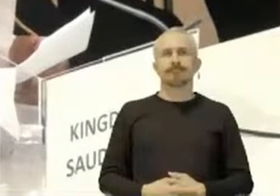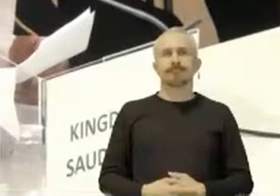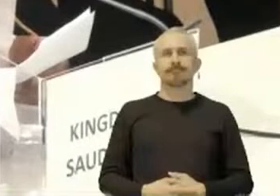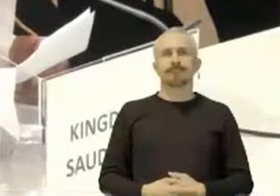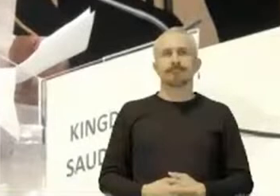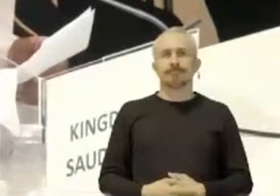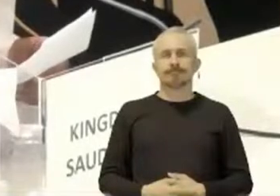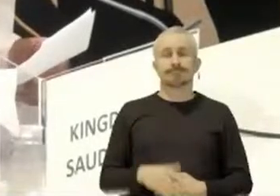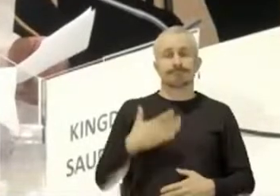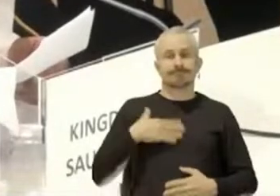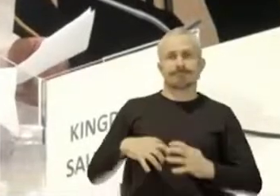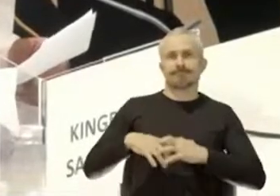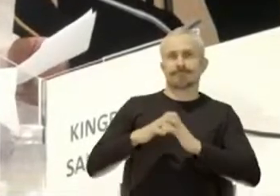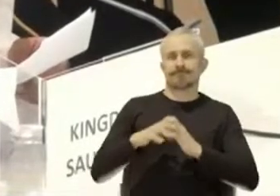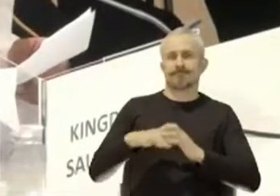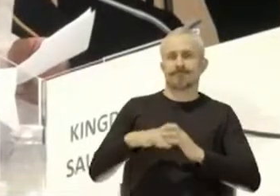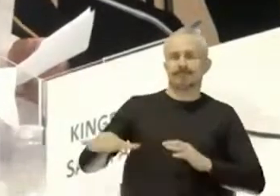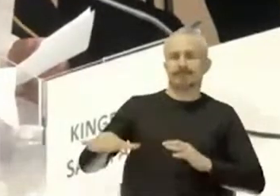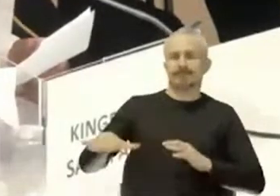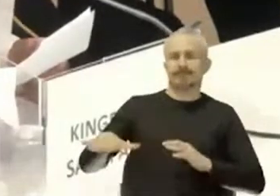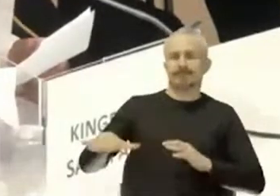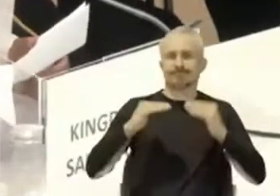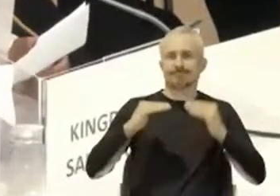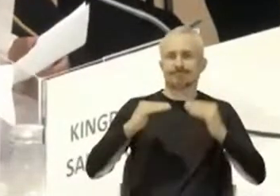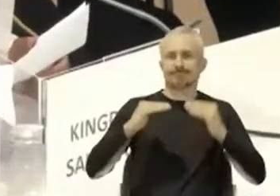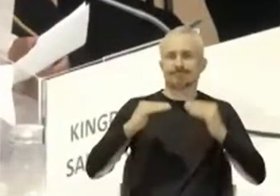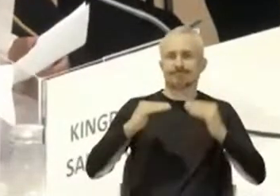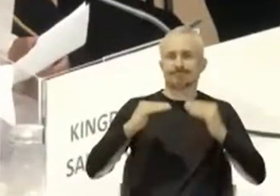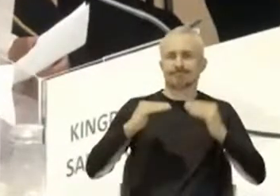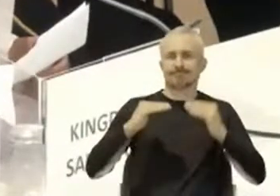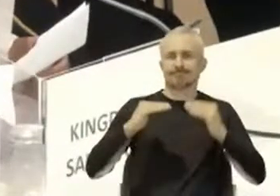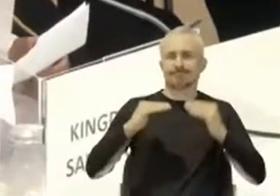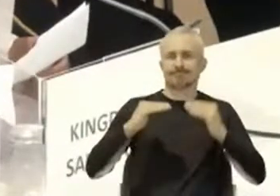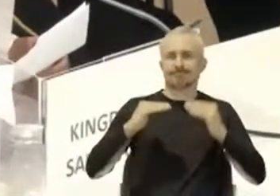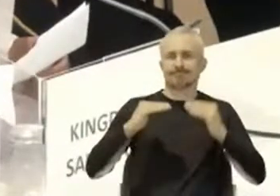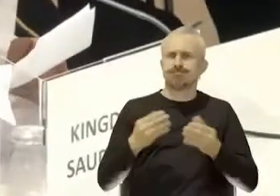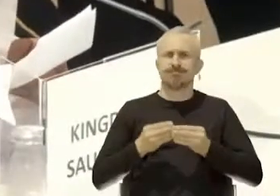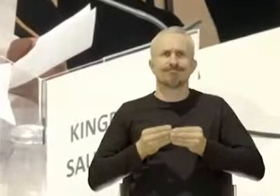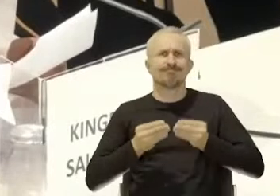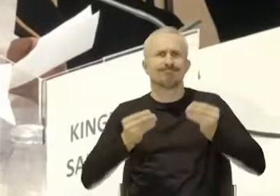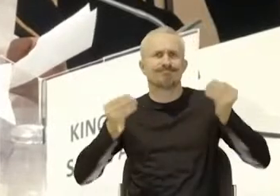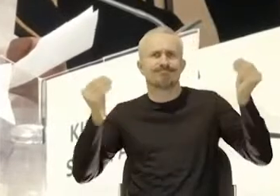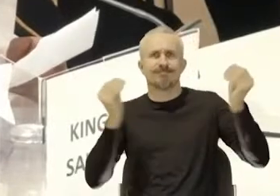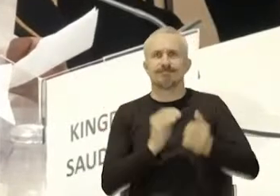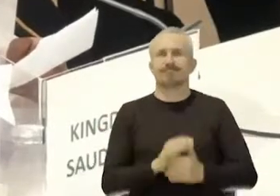We want to make our cities sustainable, well-developed,